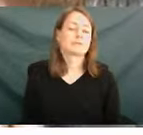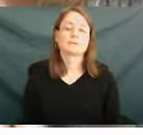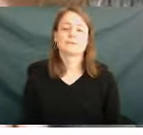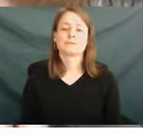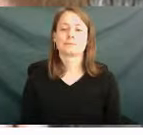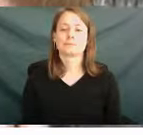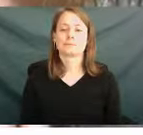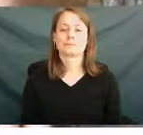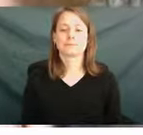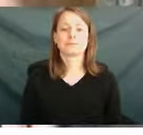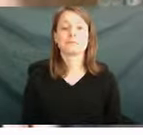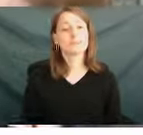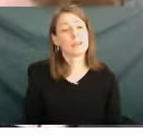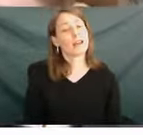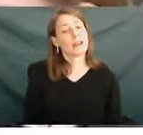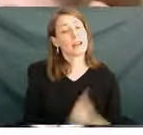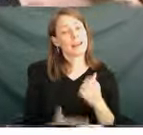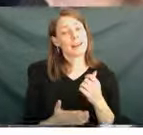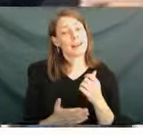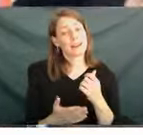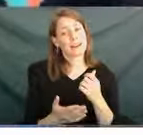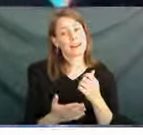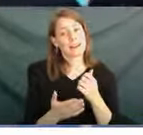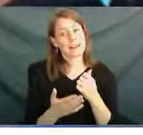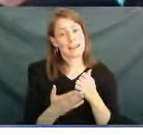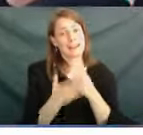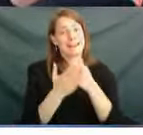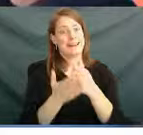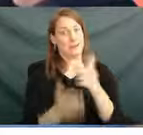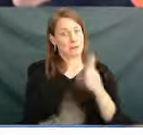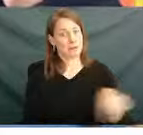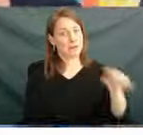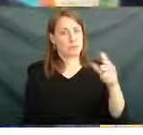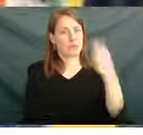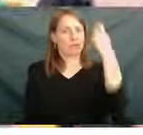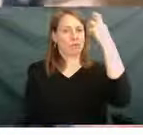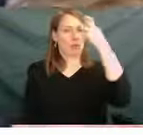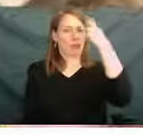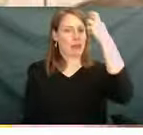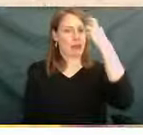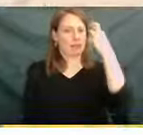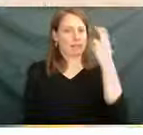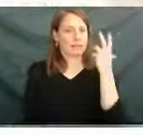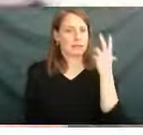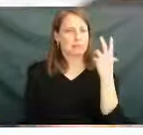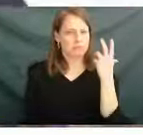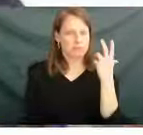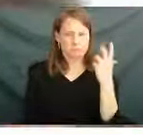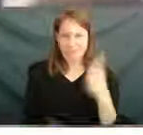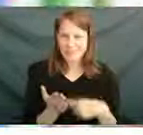harming them in any way, but actually, you know, that mental impact, you know, it really can affect children.